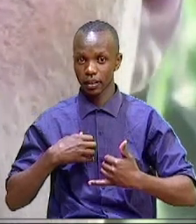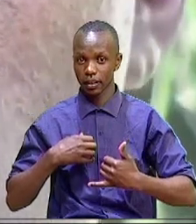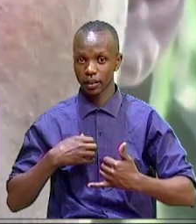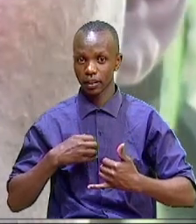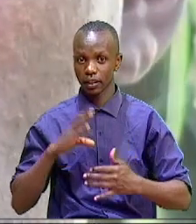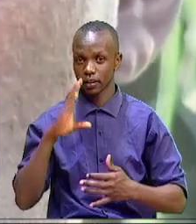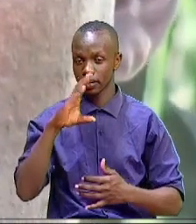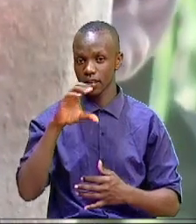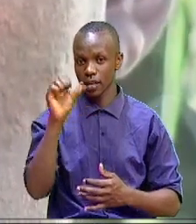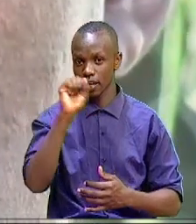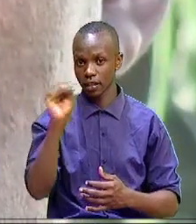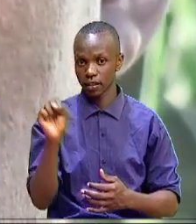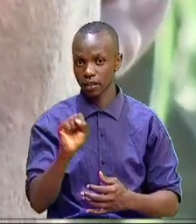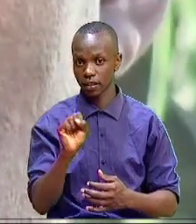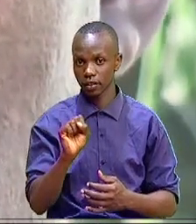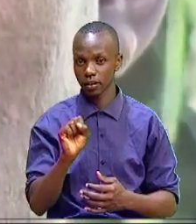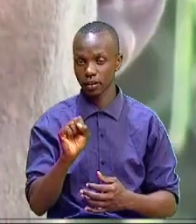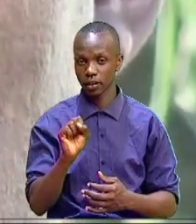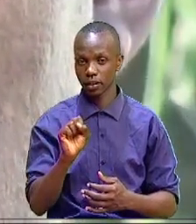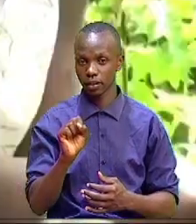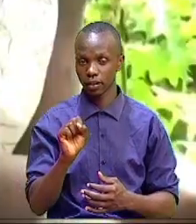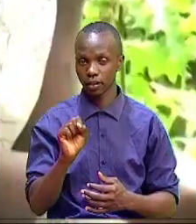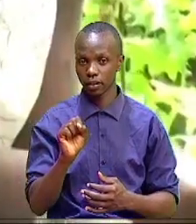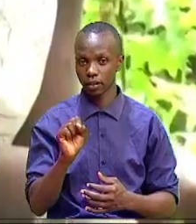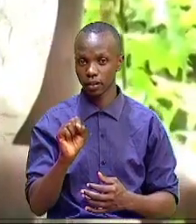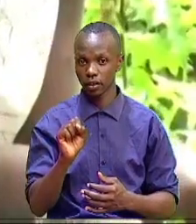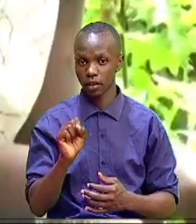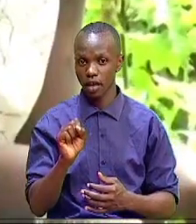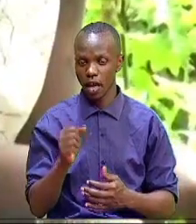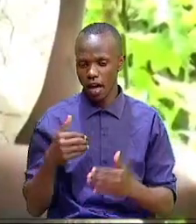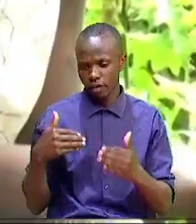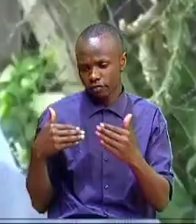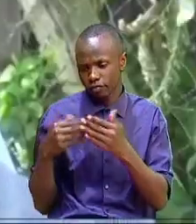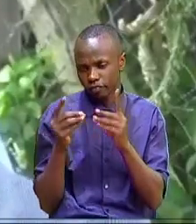Secretary Eliud Owalo, a few kilometers away.